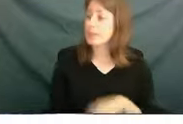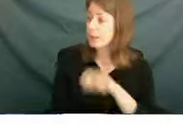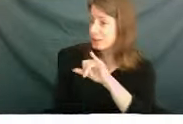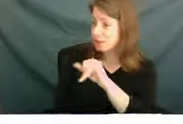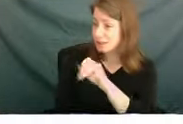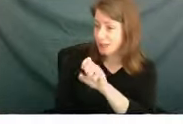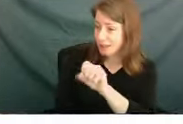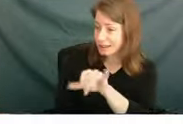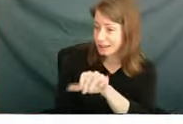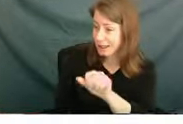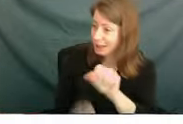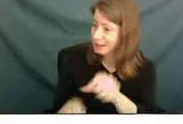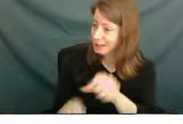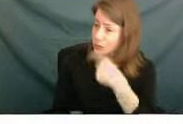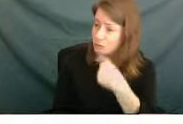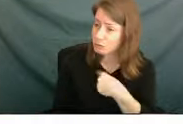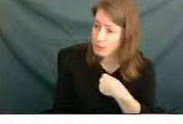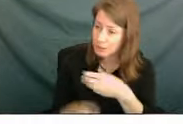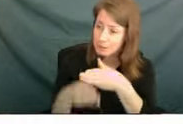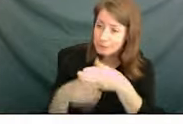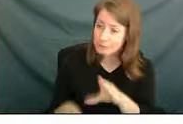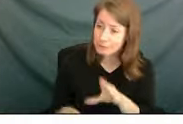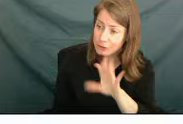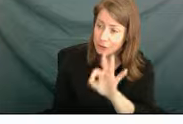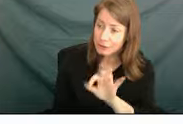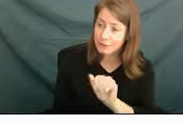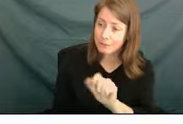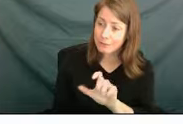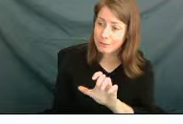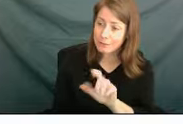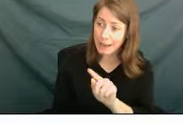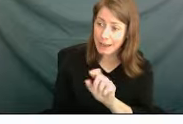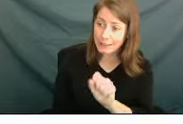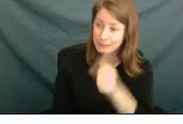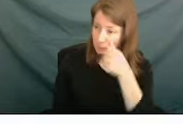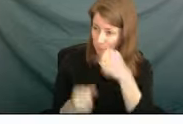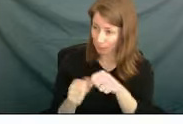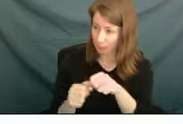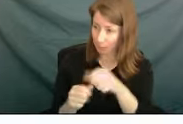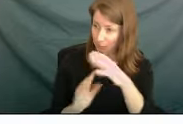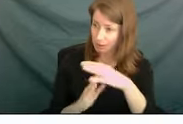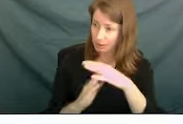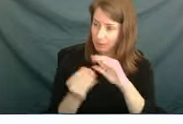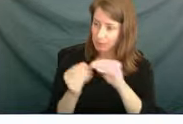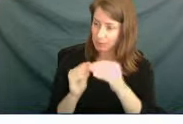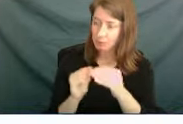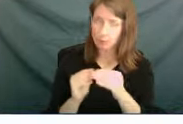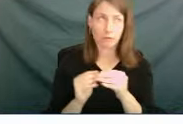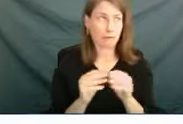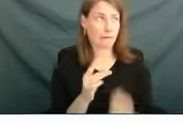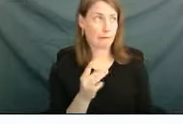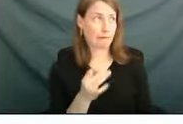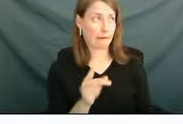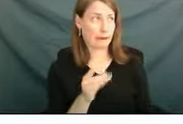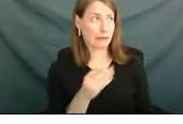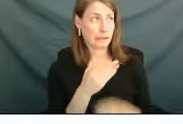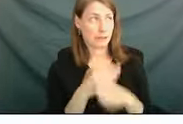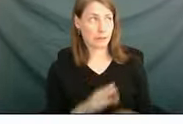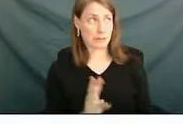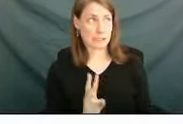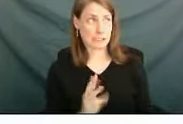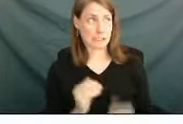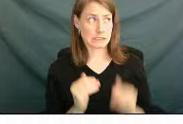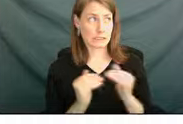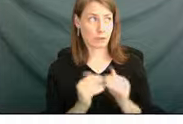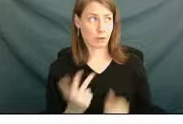Remember, we begin with the top number. 18 divided by 6 equals 3. Thank you. 18 divided by